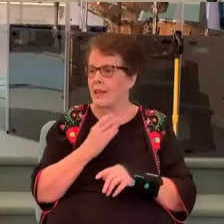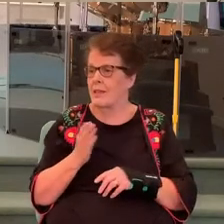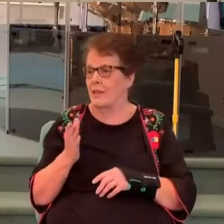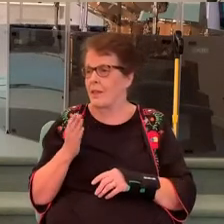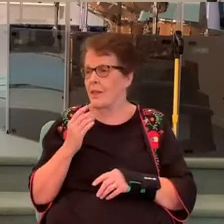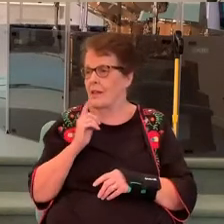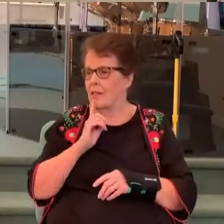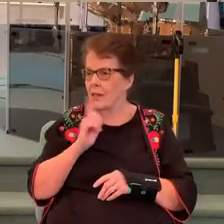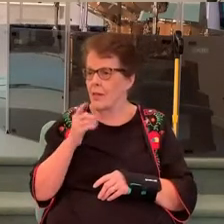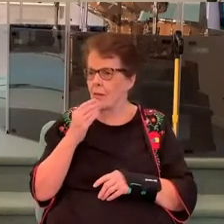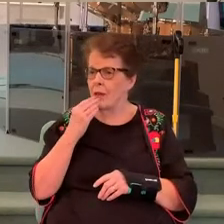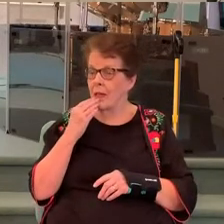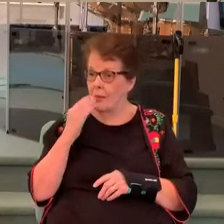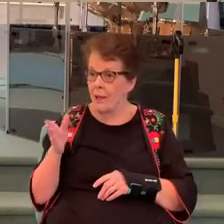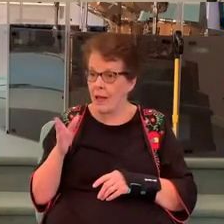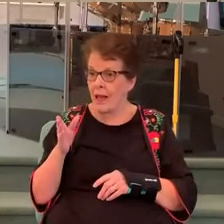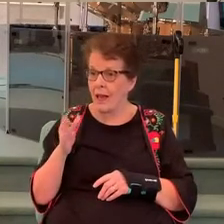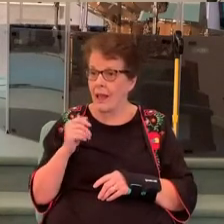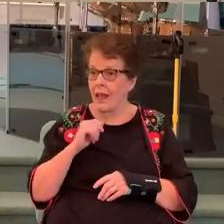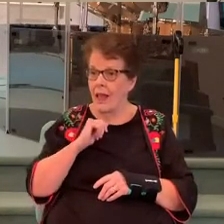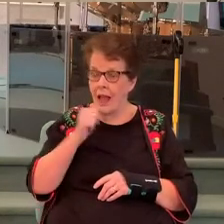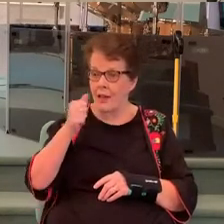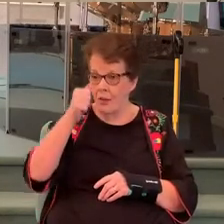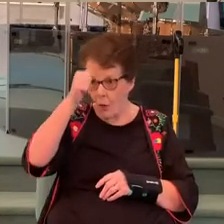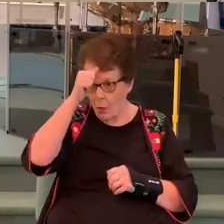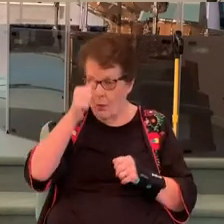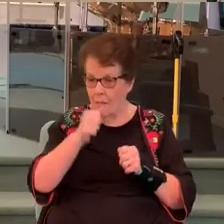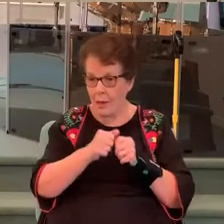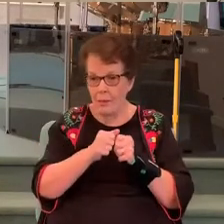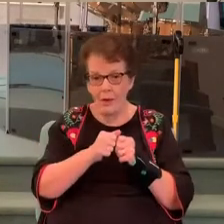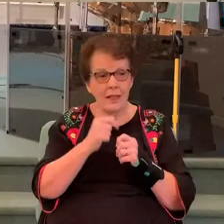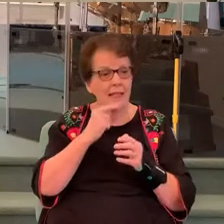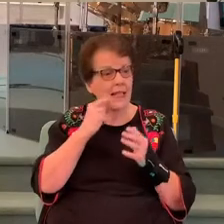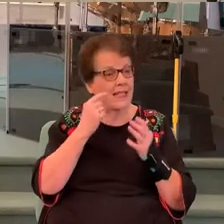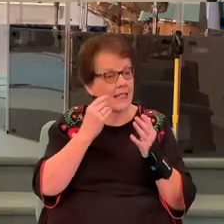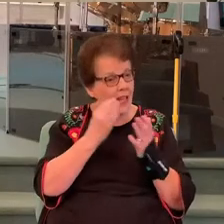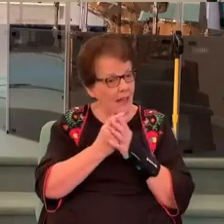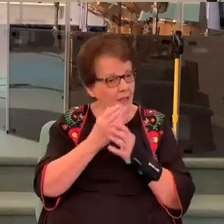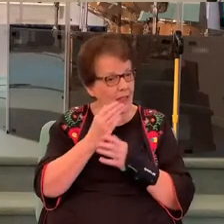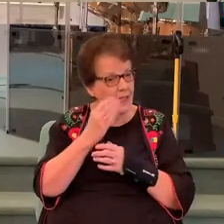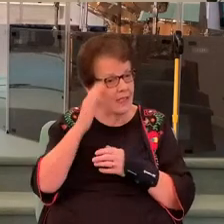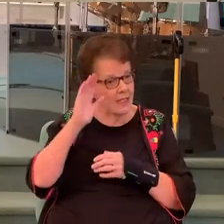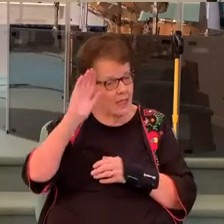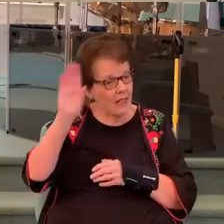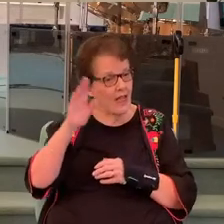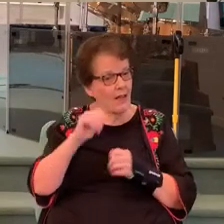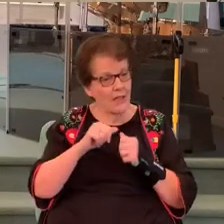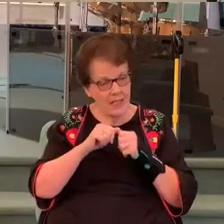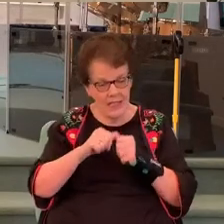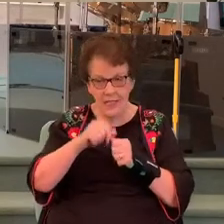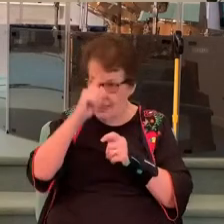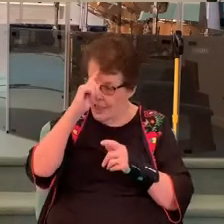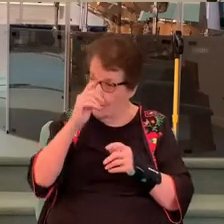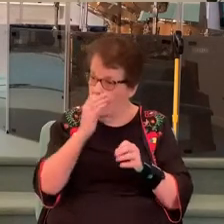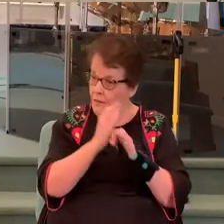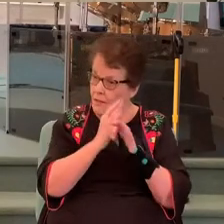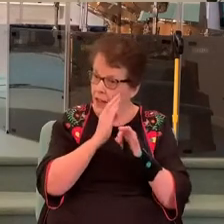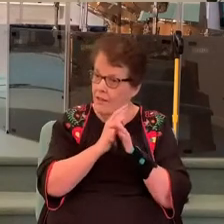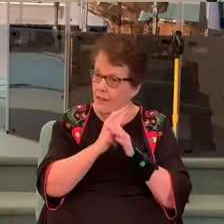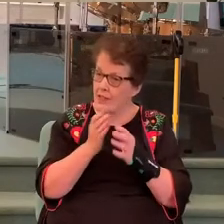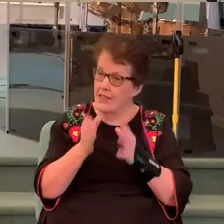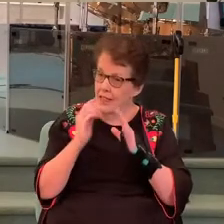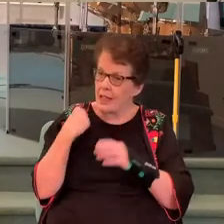just remembering that it's the evidence of His continued faithfulness that allows us to experience His blessing.